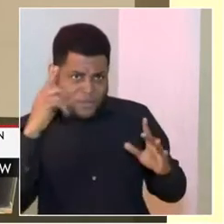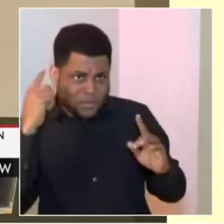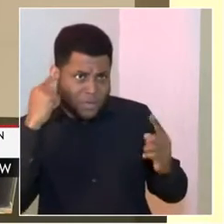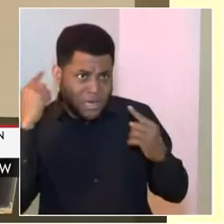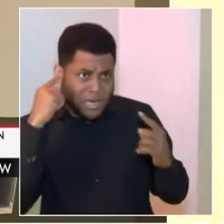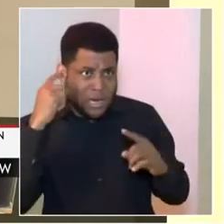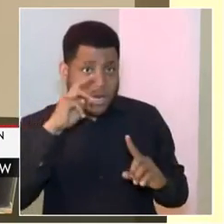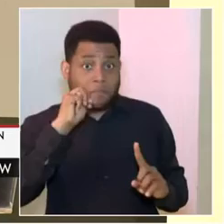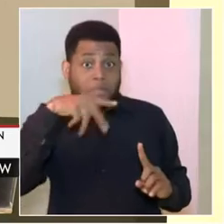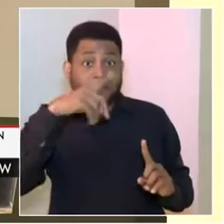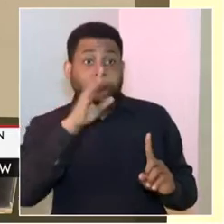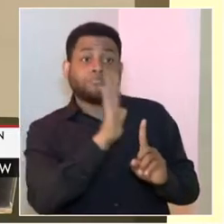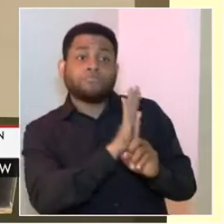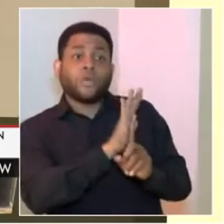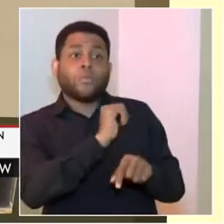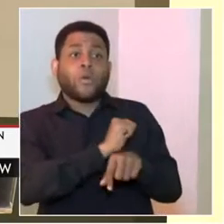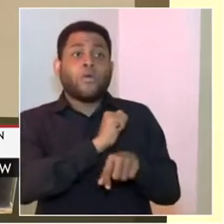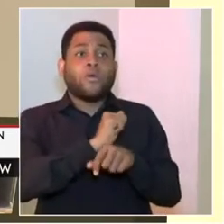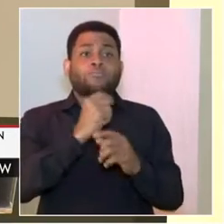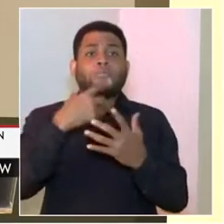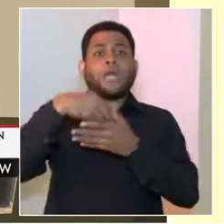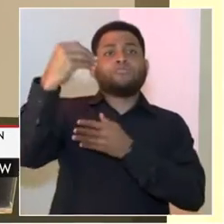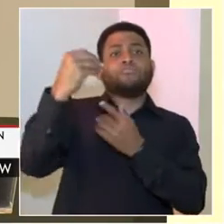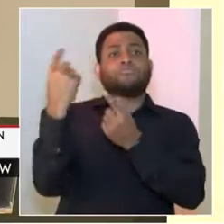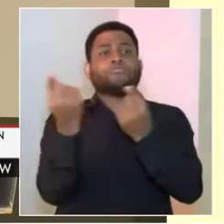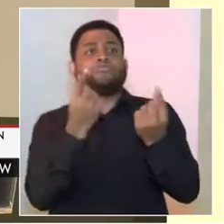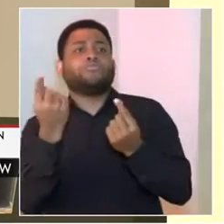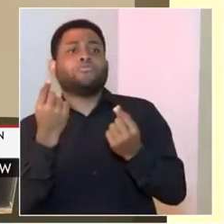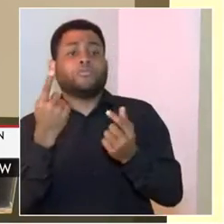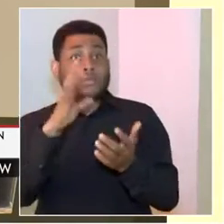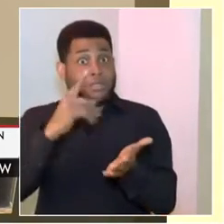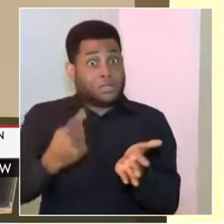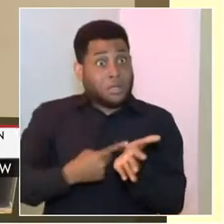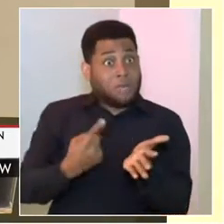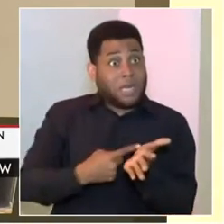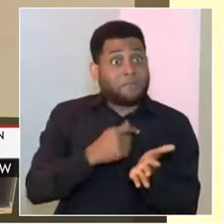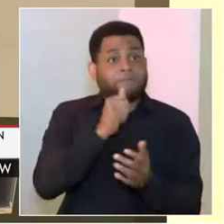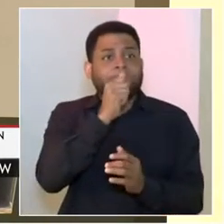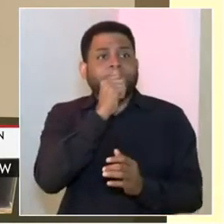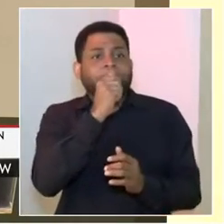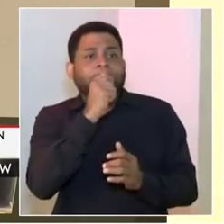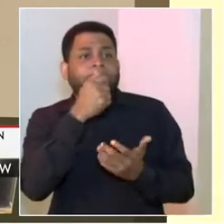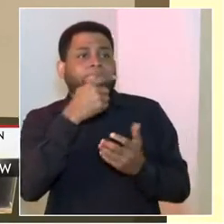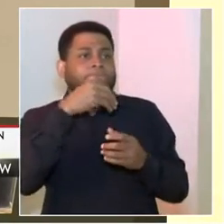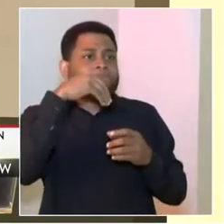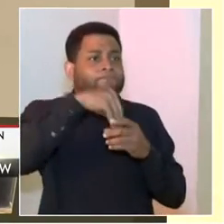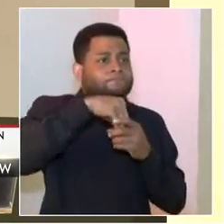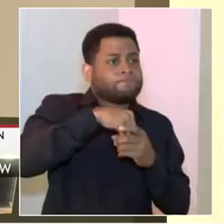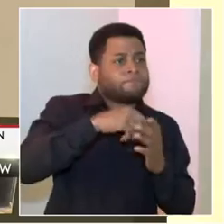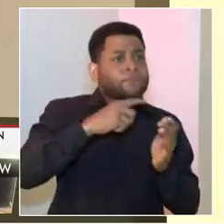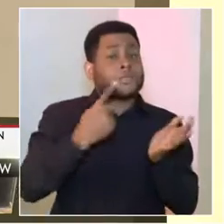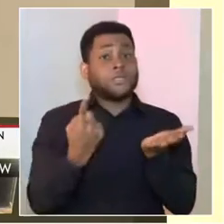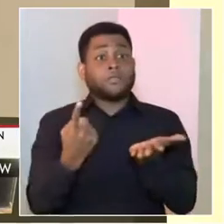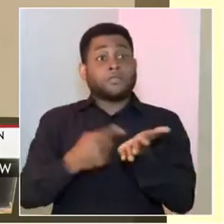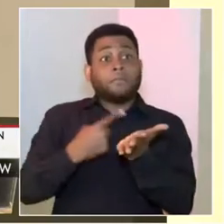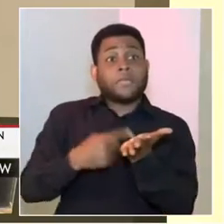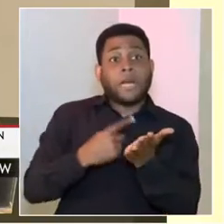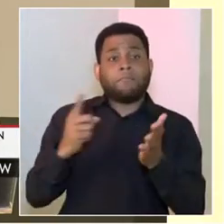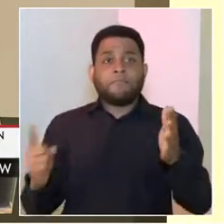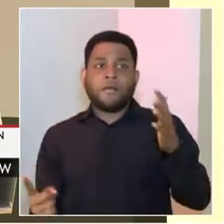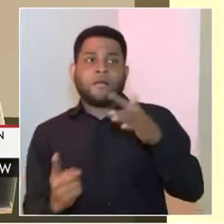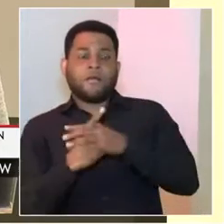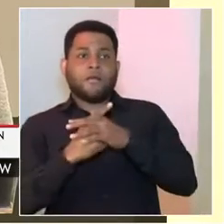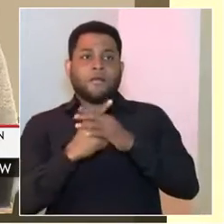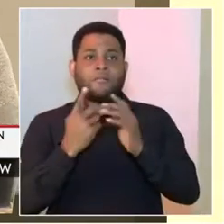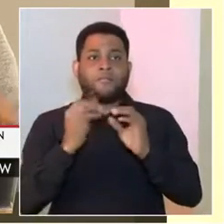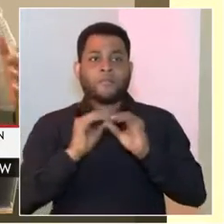always see them. Sometimes it's undercover and covert, as it should be. but we see the results. And that's